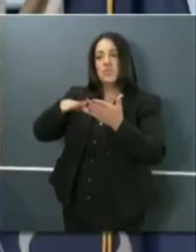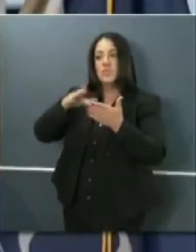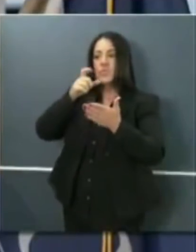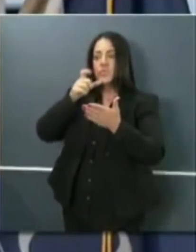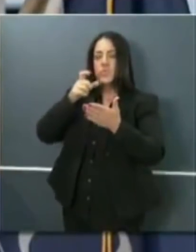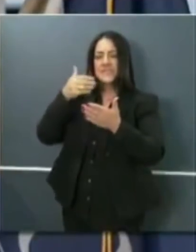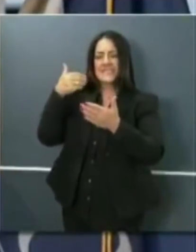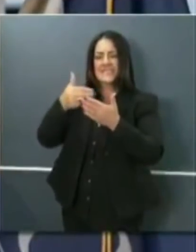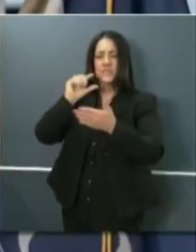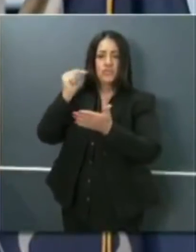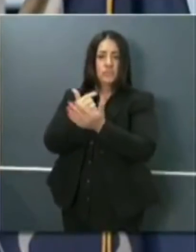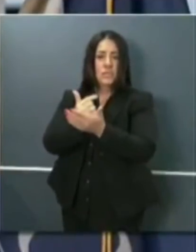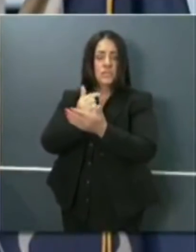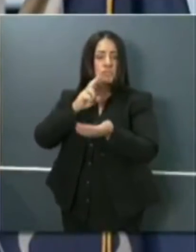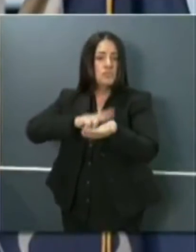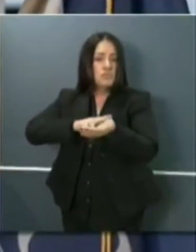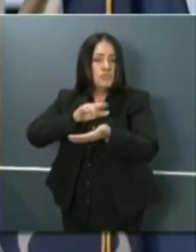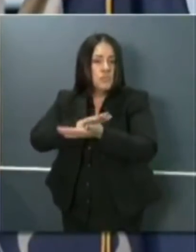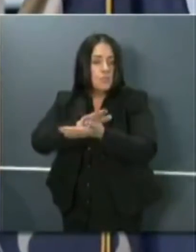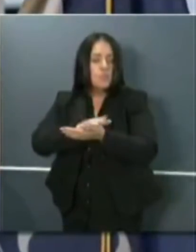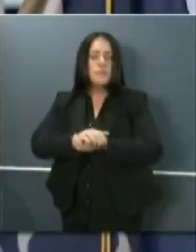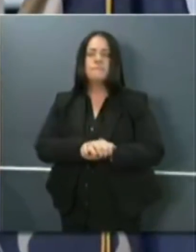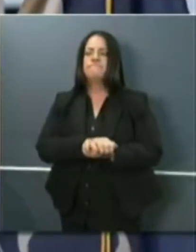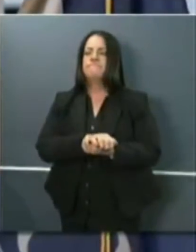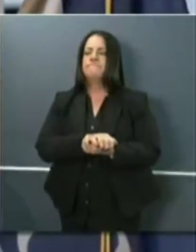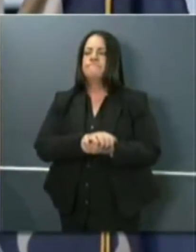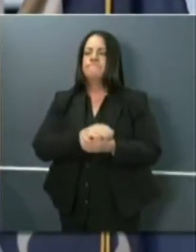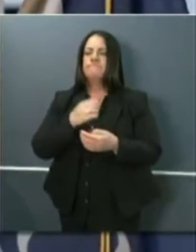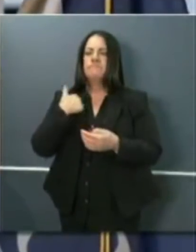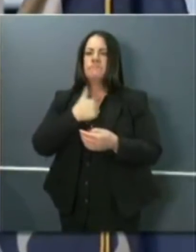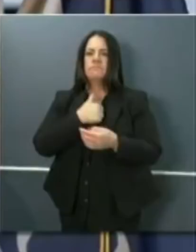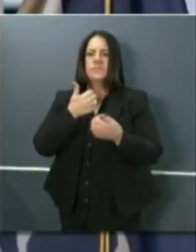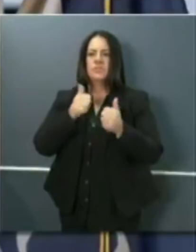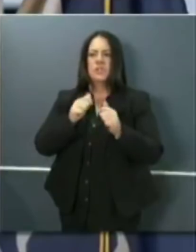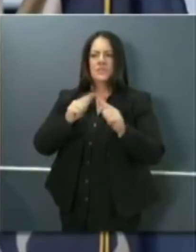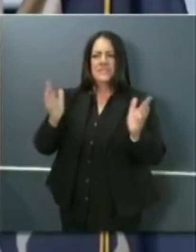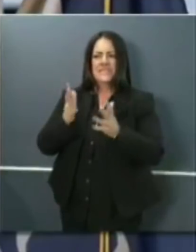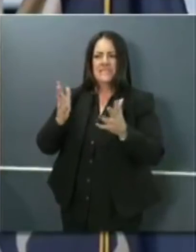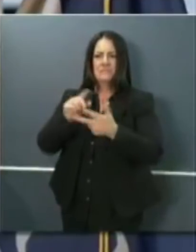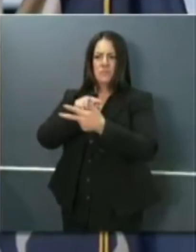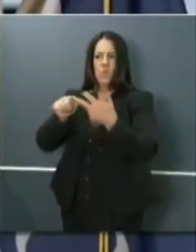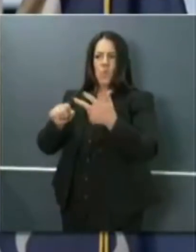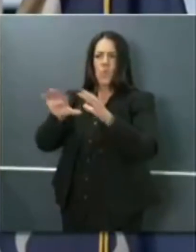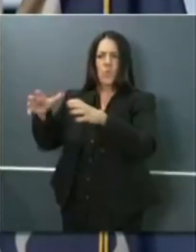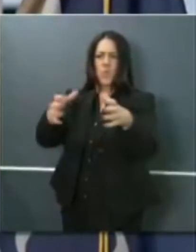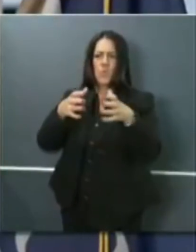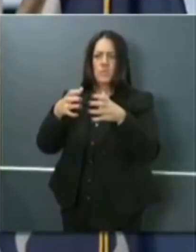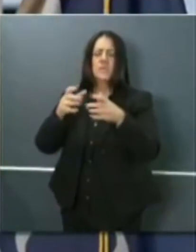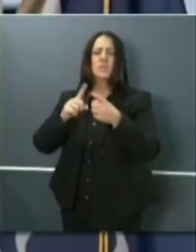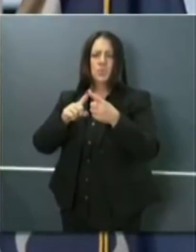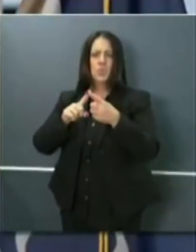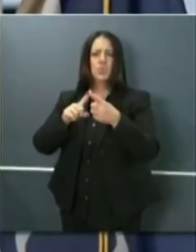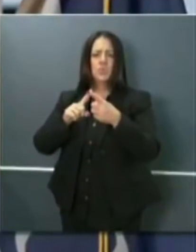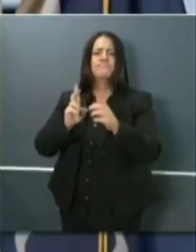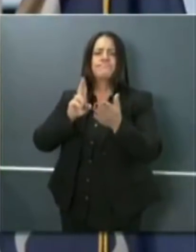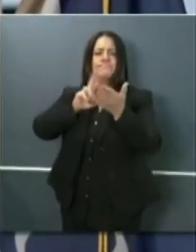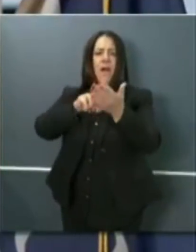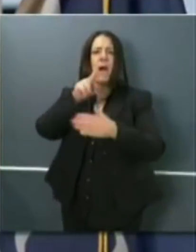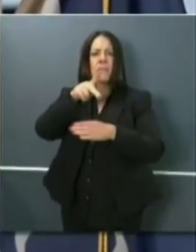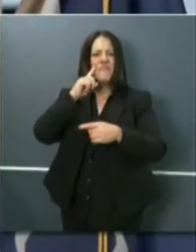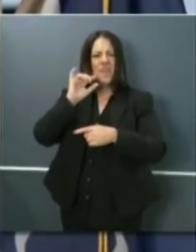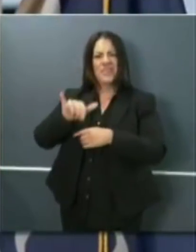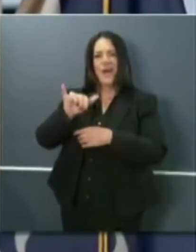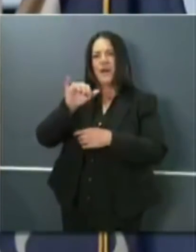are nearing the completion of those efforts, to incorporate and encourage them to get on this platform to provide for the kind